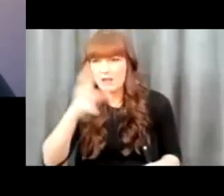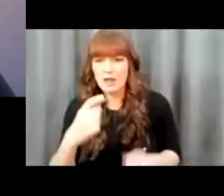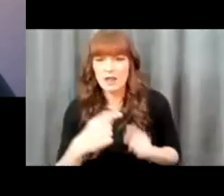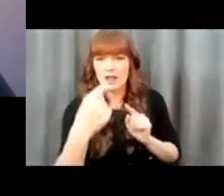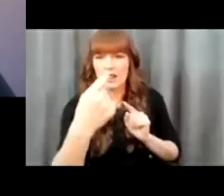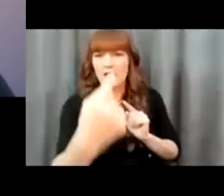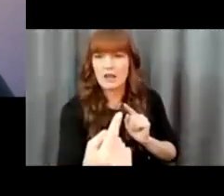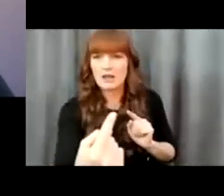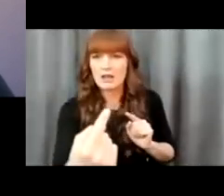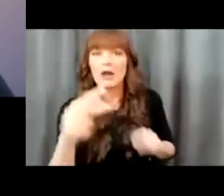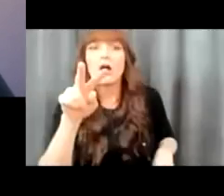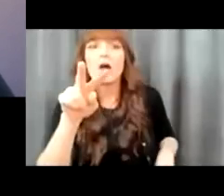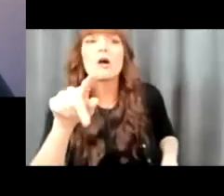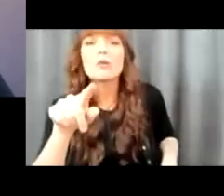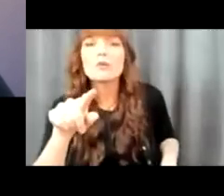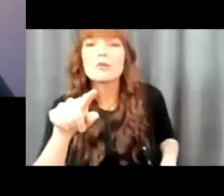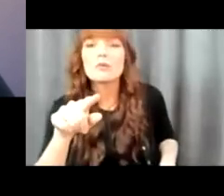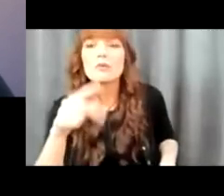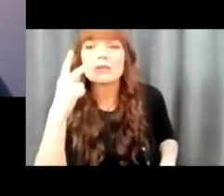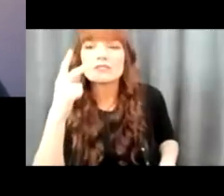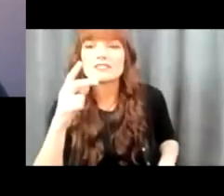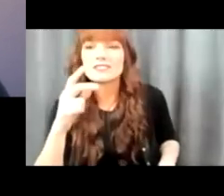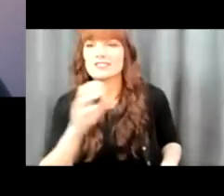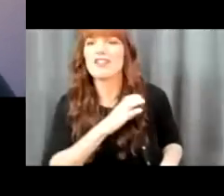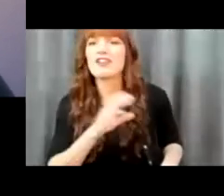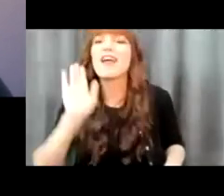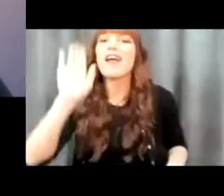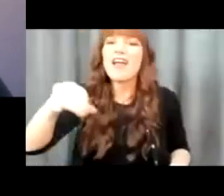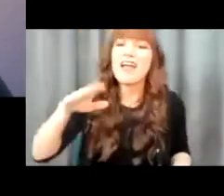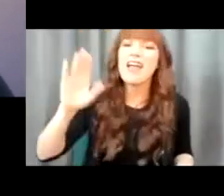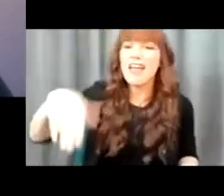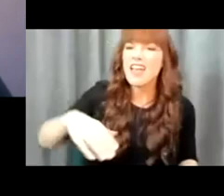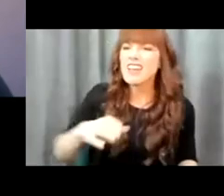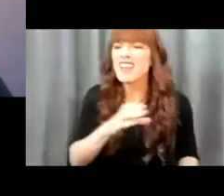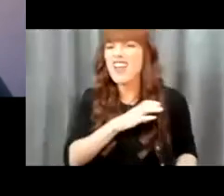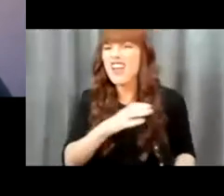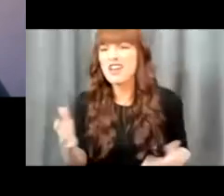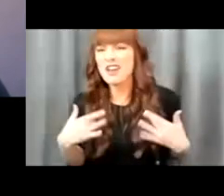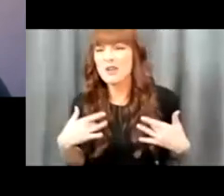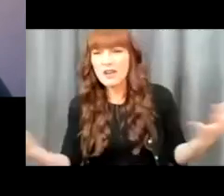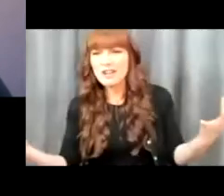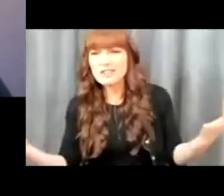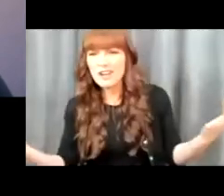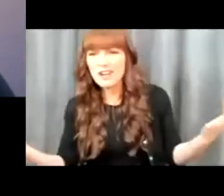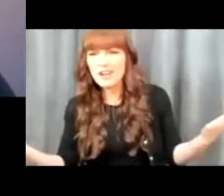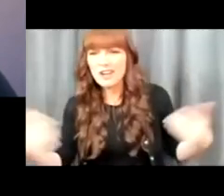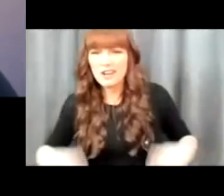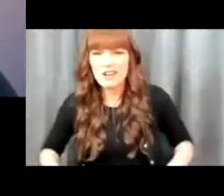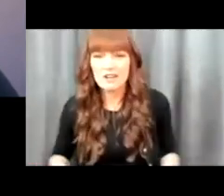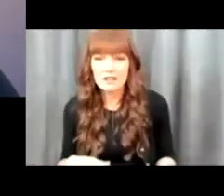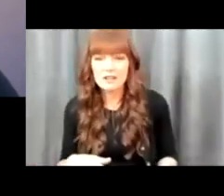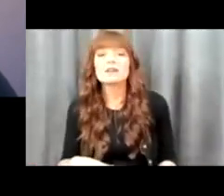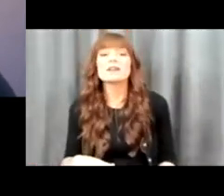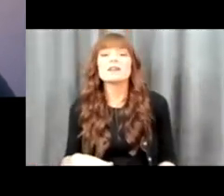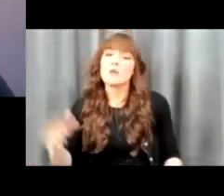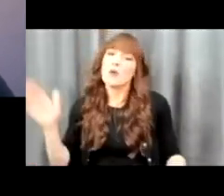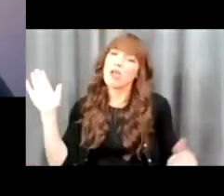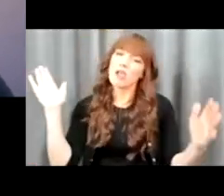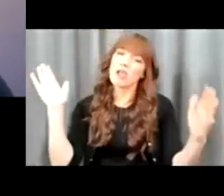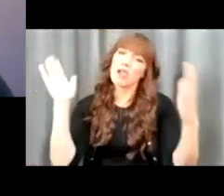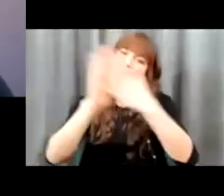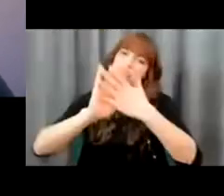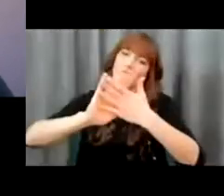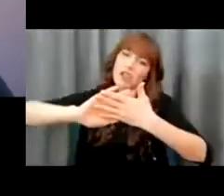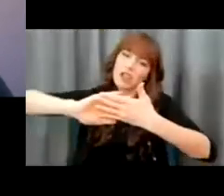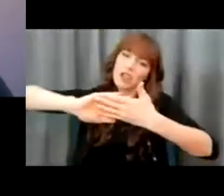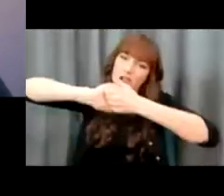Edgar notices Clinton and approaches. Hey, Clint Hook, what's good, baby? He holds his hand out to Dap,